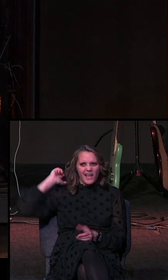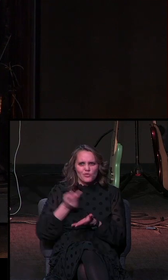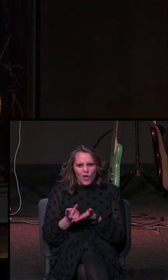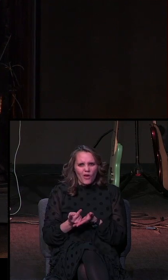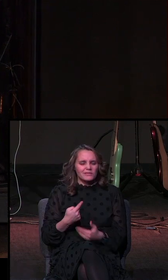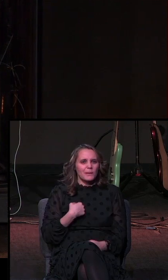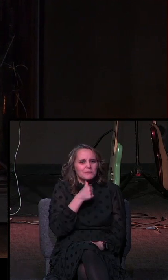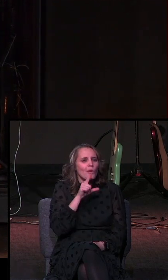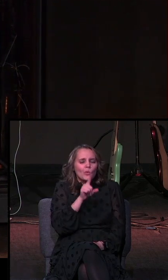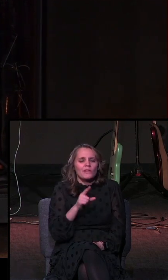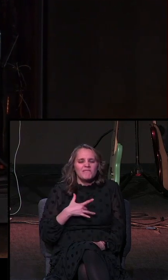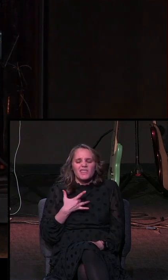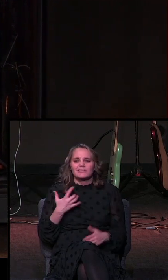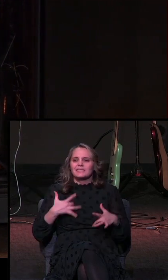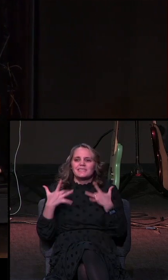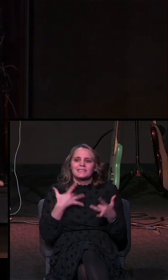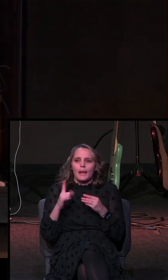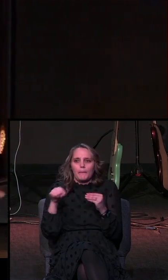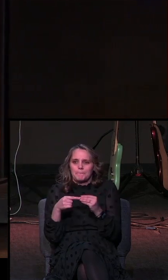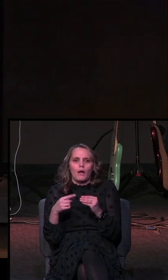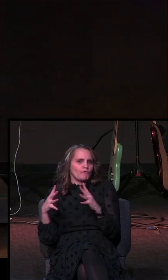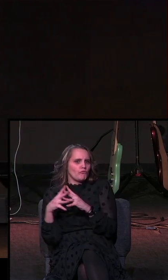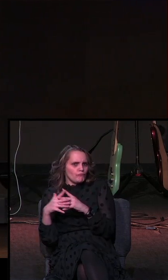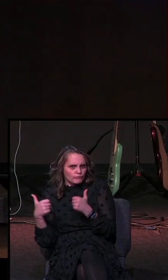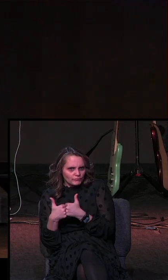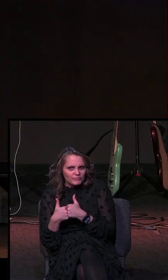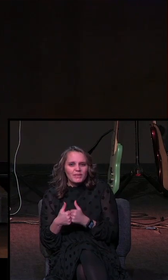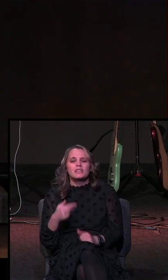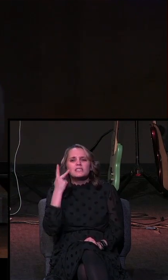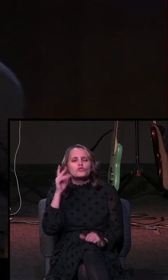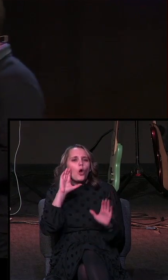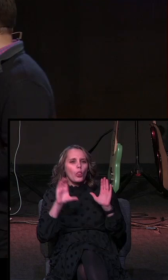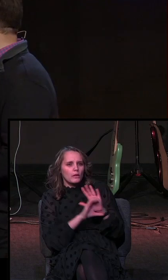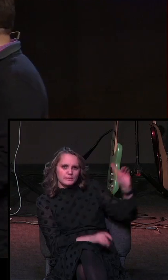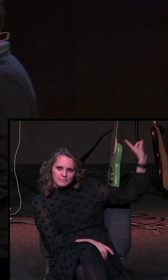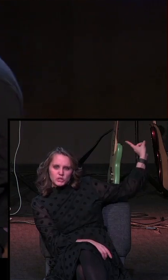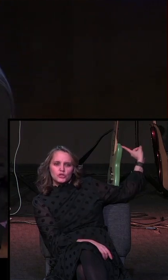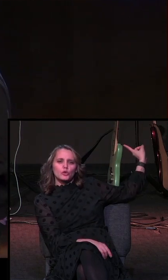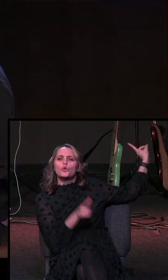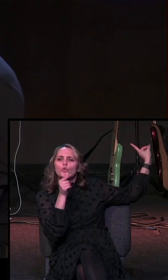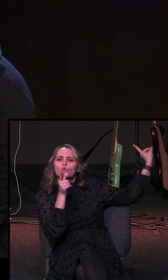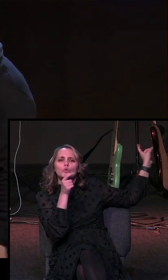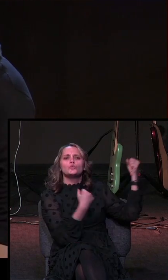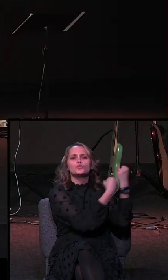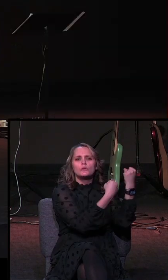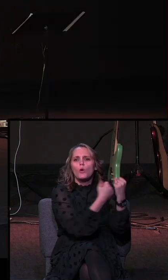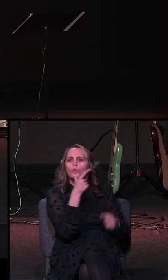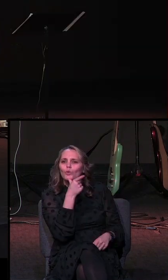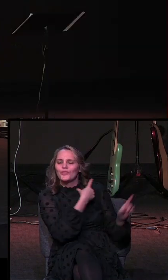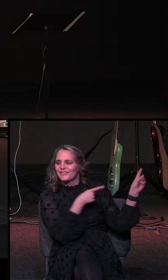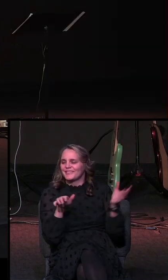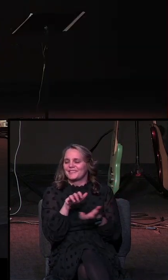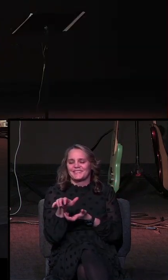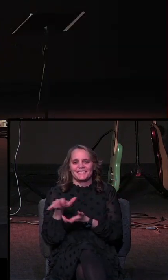and I were actually laughing about this graphic we saw earlier this week, and it just kind of shows a map of the U.S. and who's rooting for who at the Super Bowl. So here in the middle, you